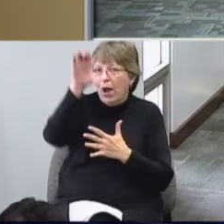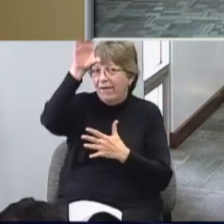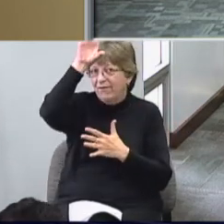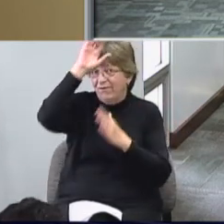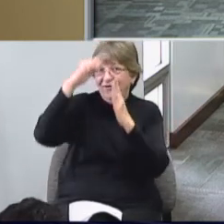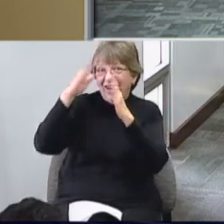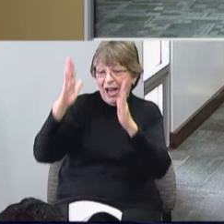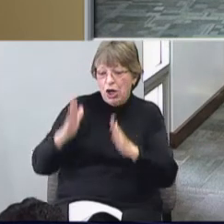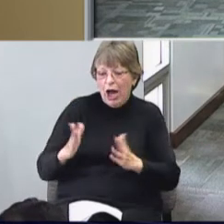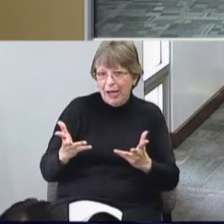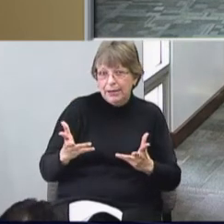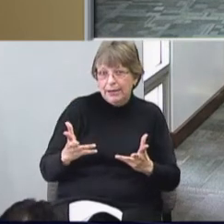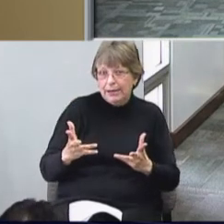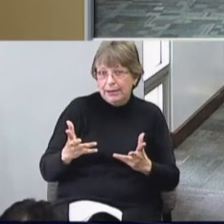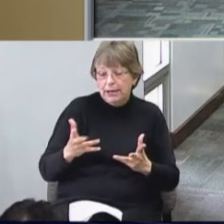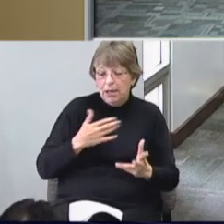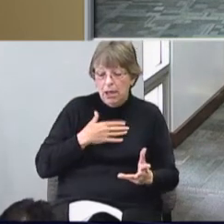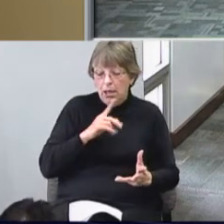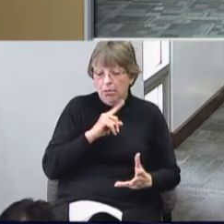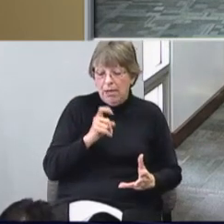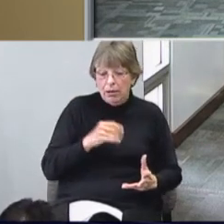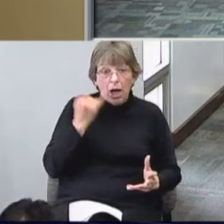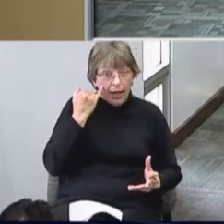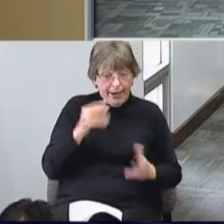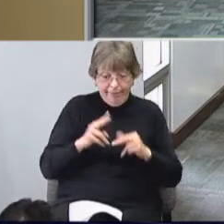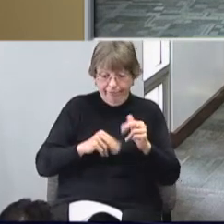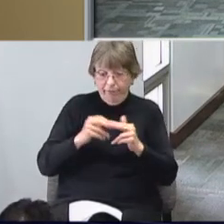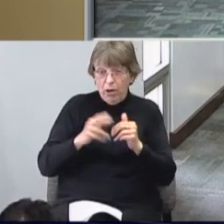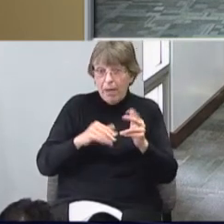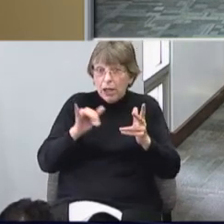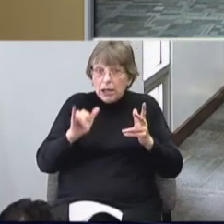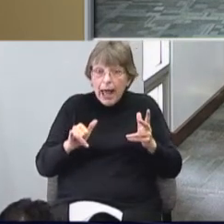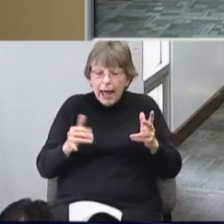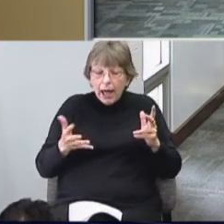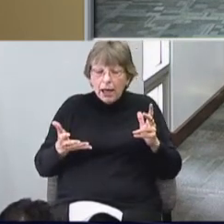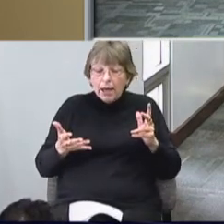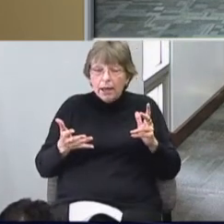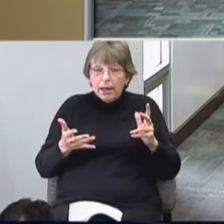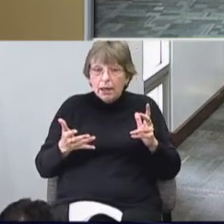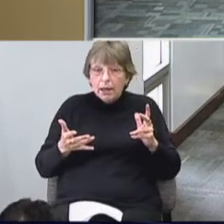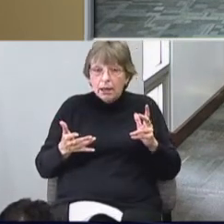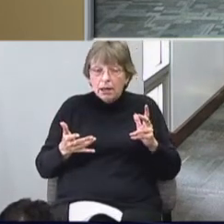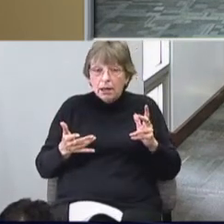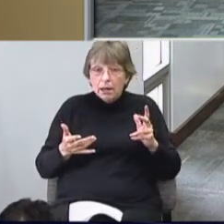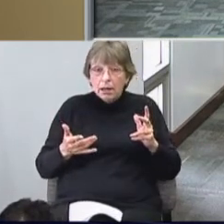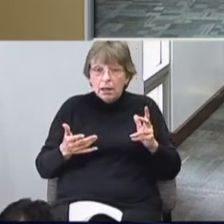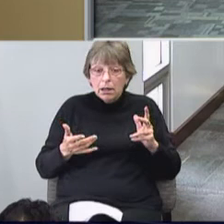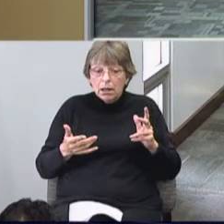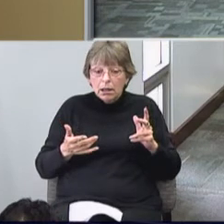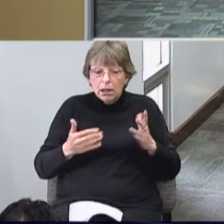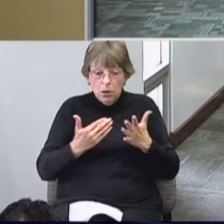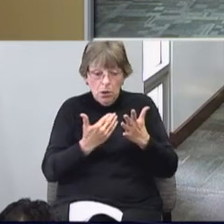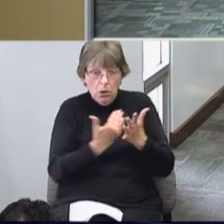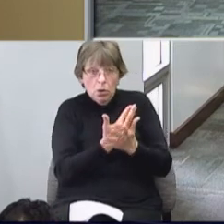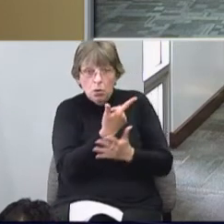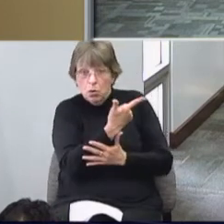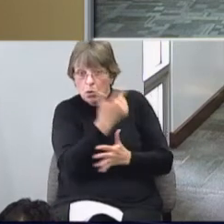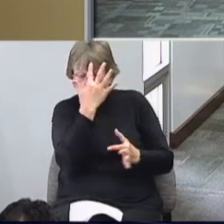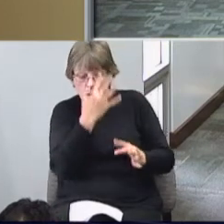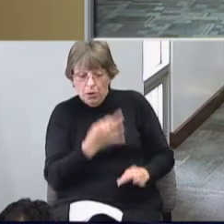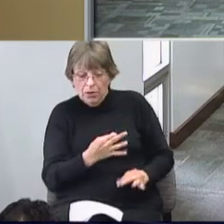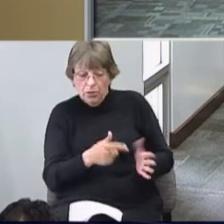stations. I guess my question is, if we were to build a new fire station, would this new ordinance require